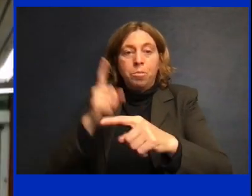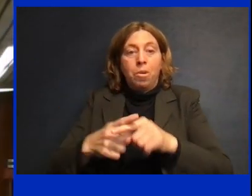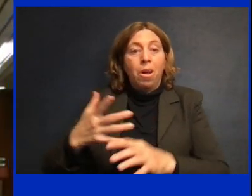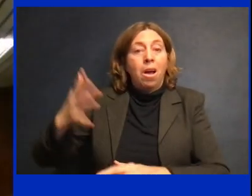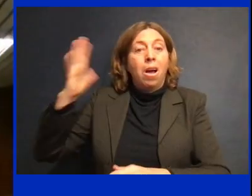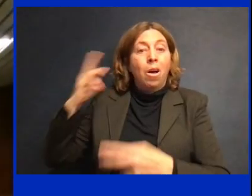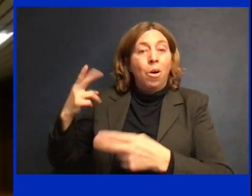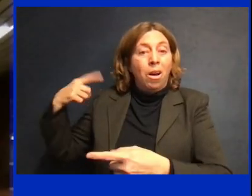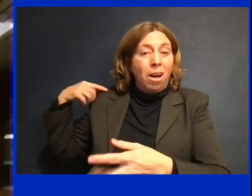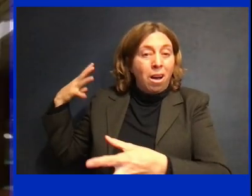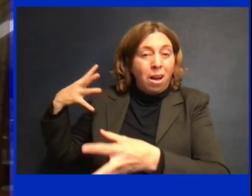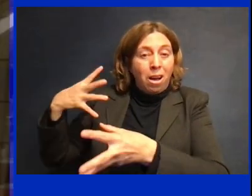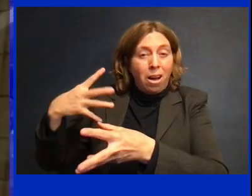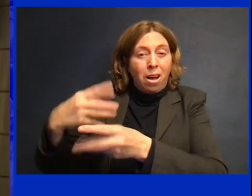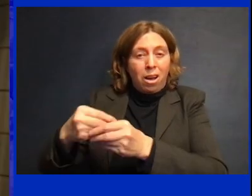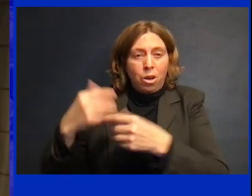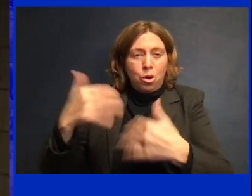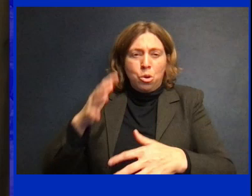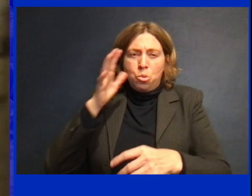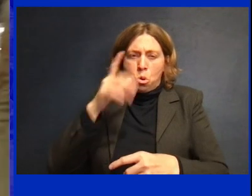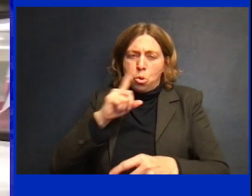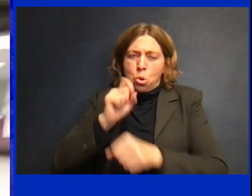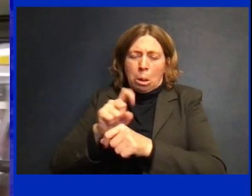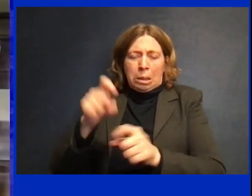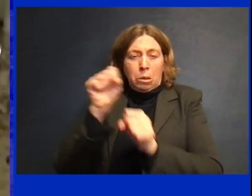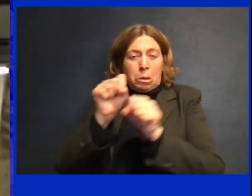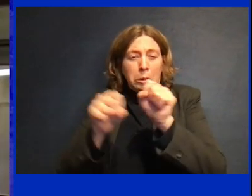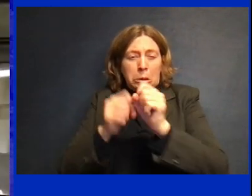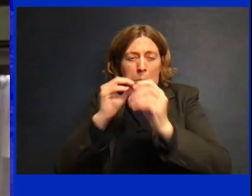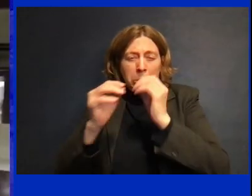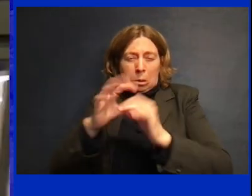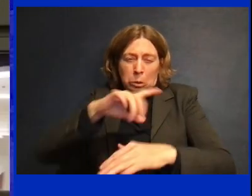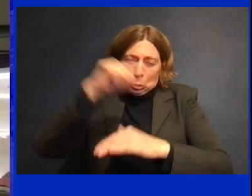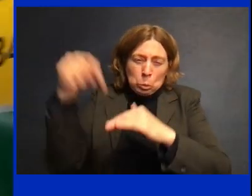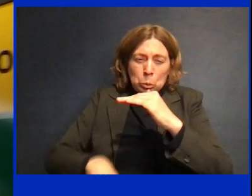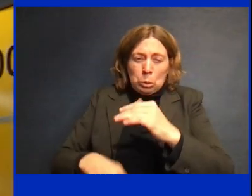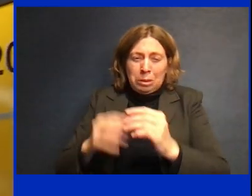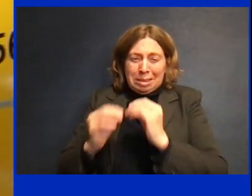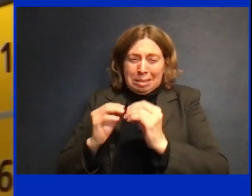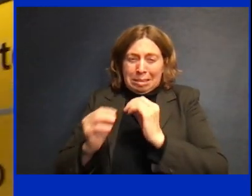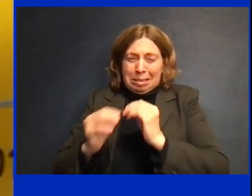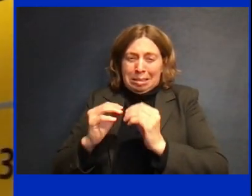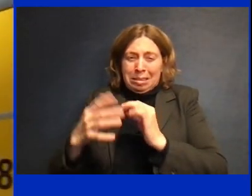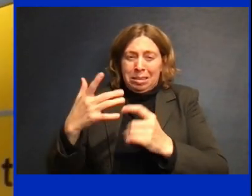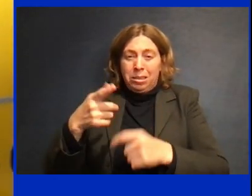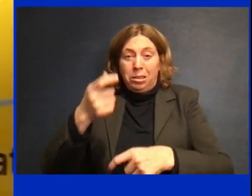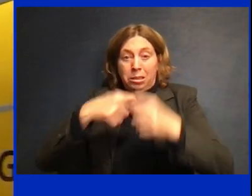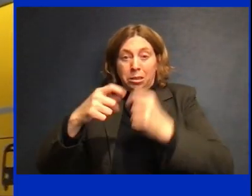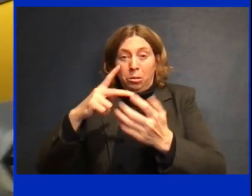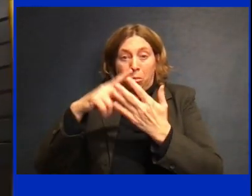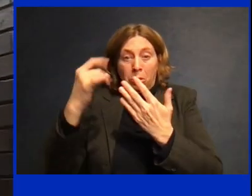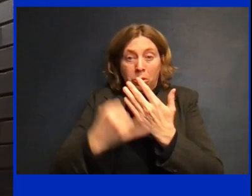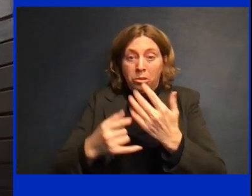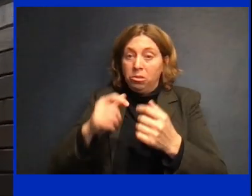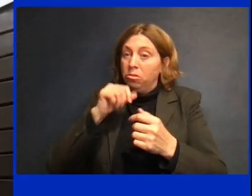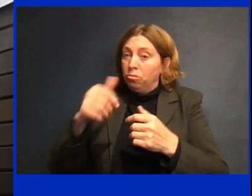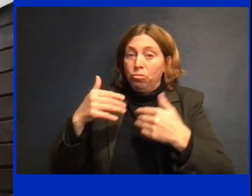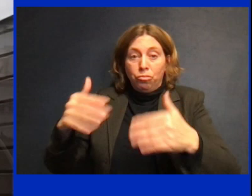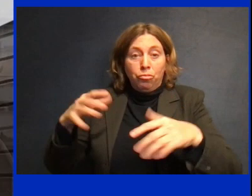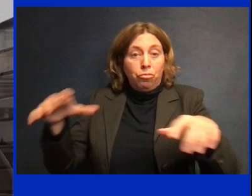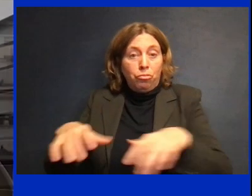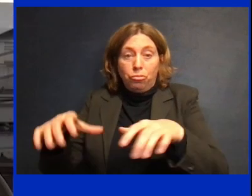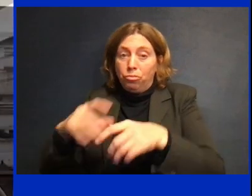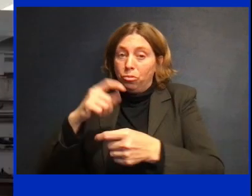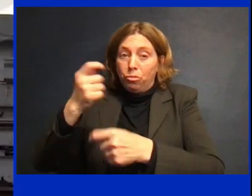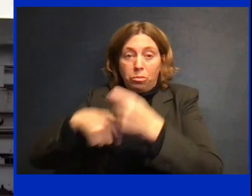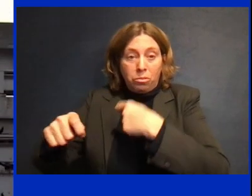end of its useful life and will require significant structural repair if a replacement project is not undertaken. The repair